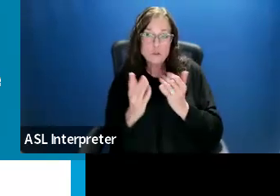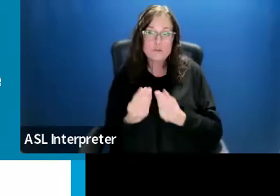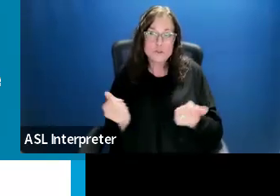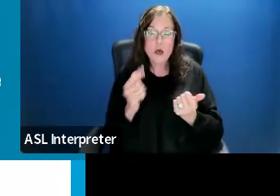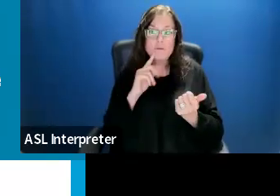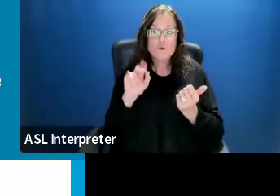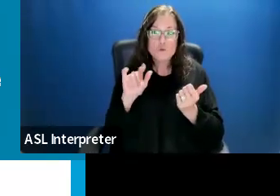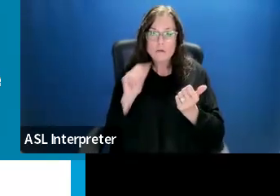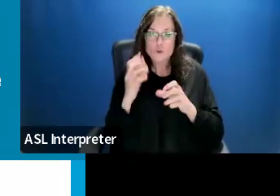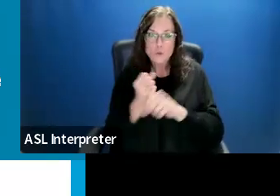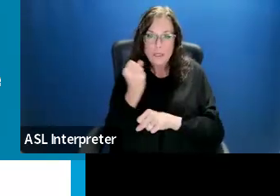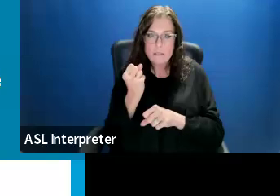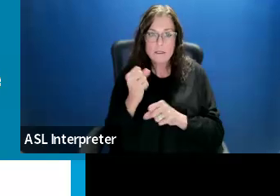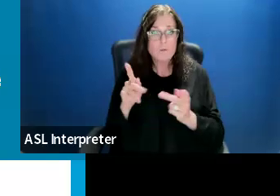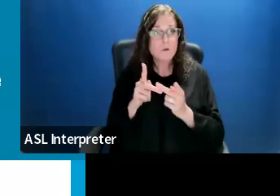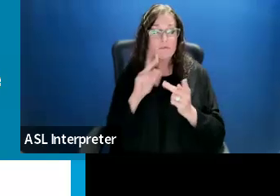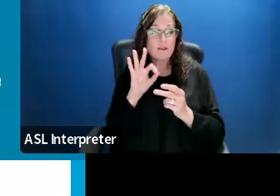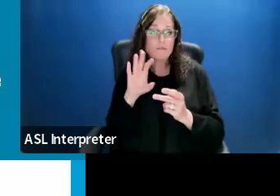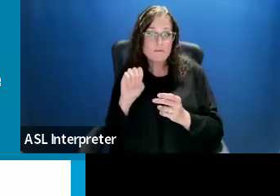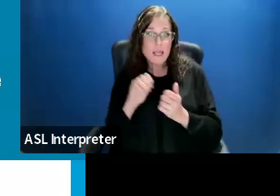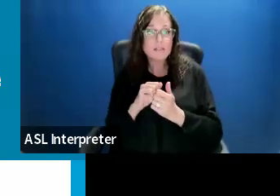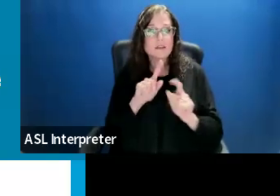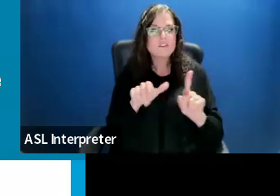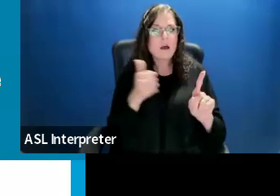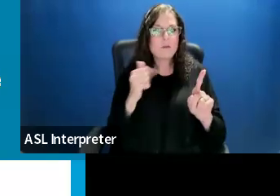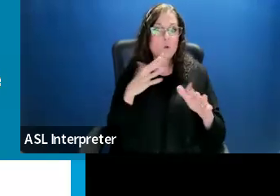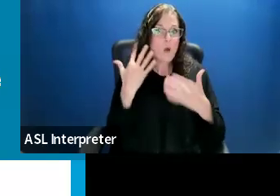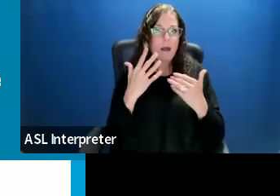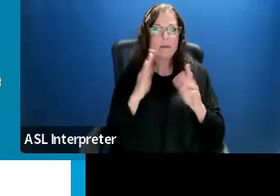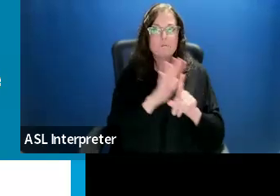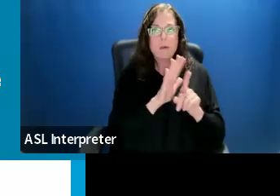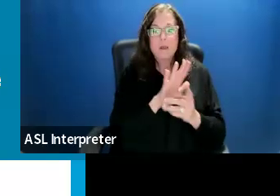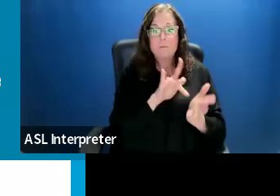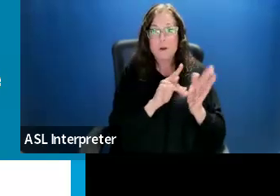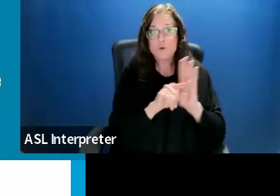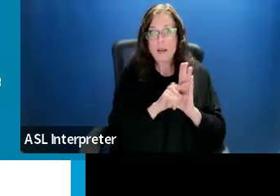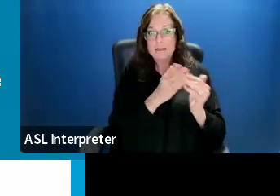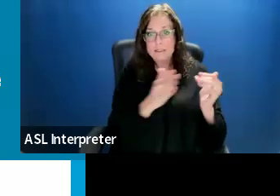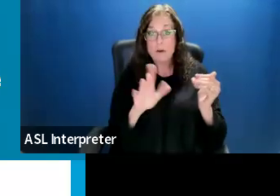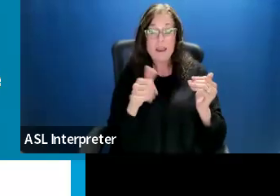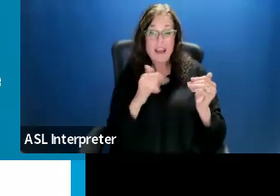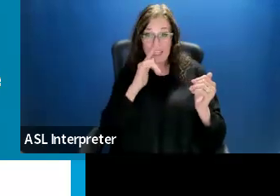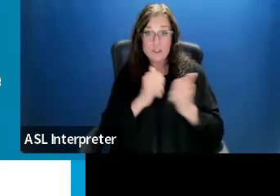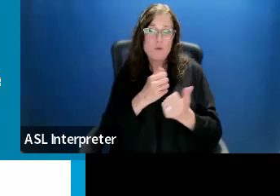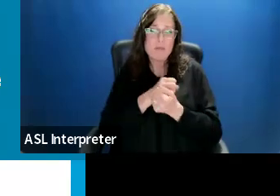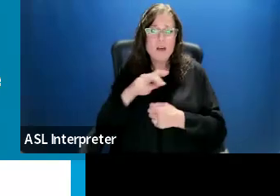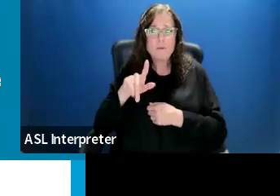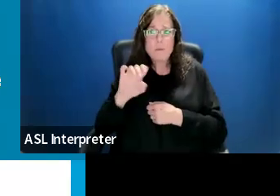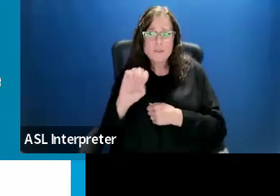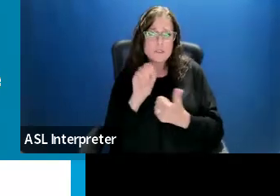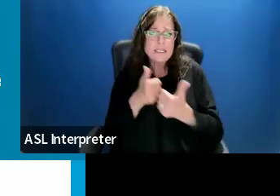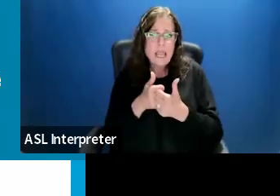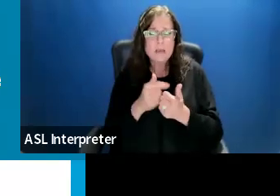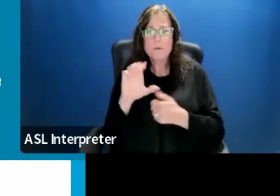epic riddles to win. Perfect for fans of Chris Gravenstein's other wildly popular middle grade series, plus any kid who loves puzzles, games,